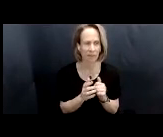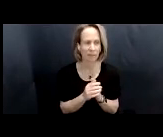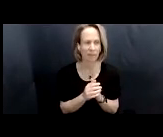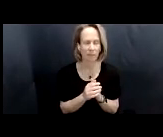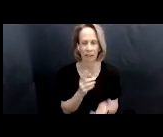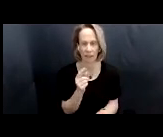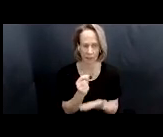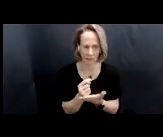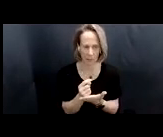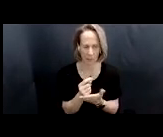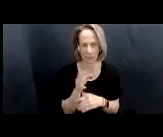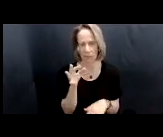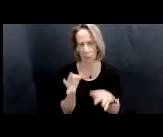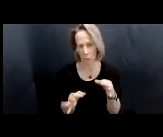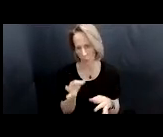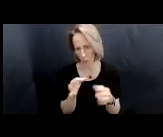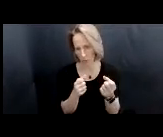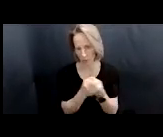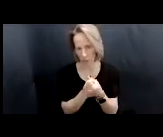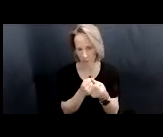therapy, court advocacy,